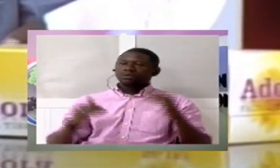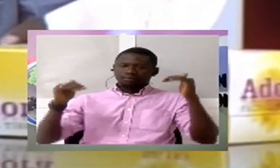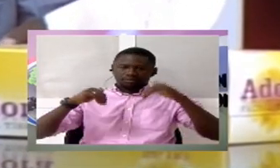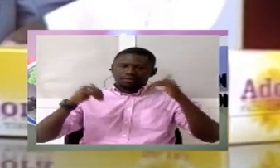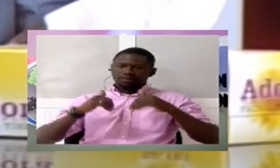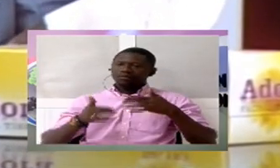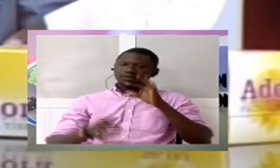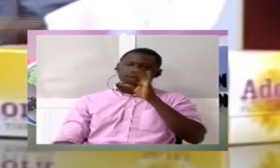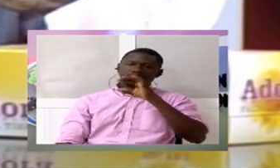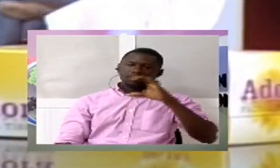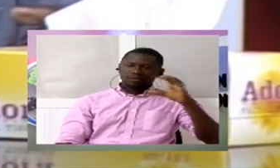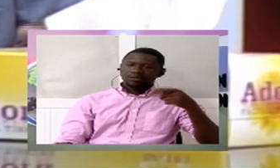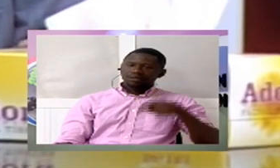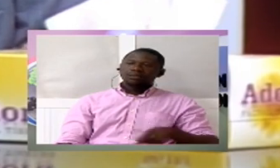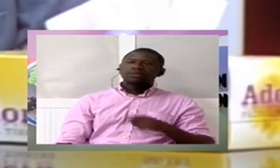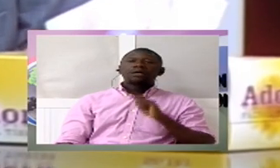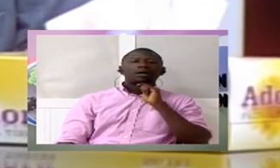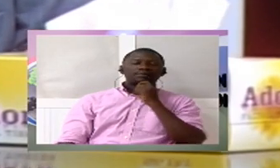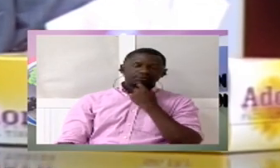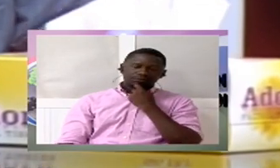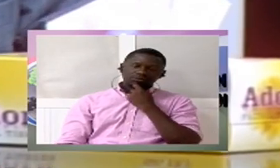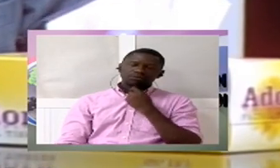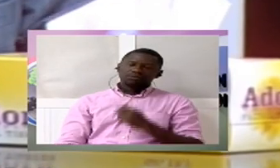proceedings of the TRRC this afternoon.